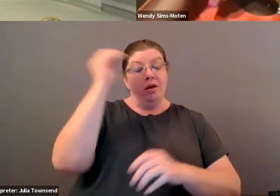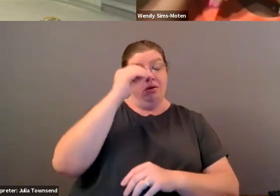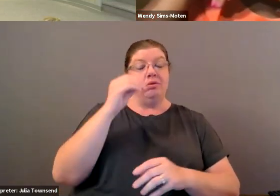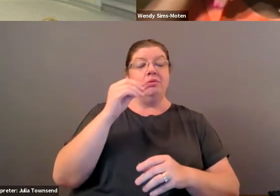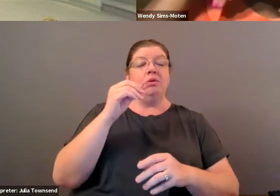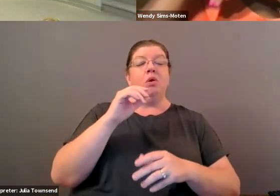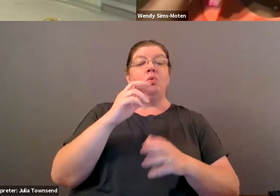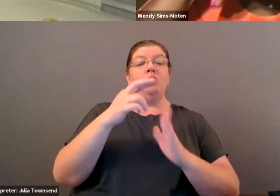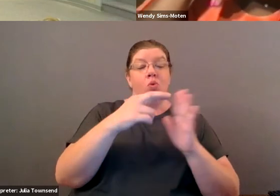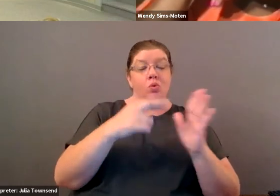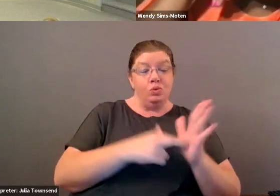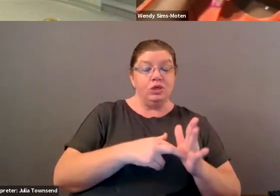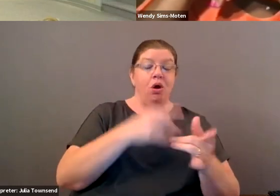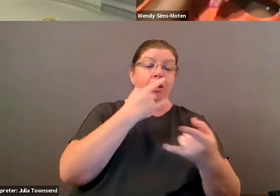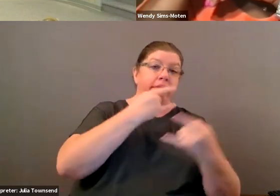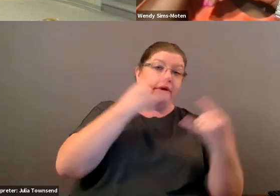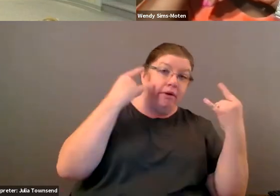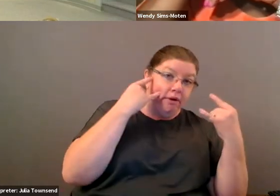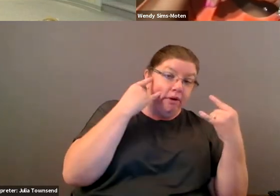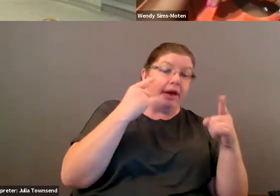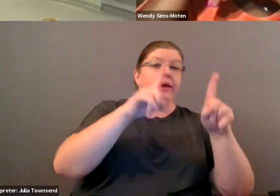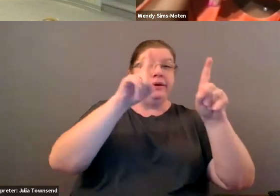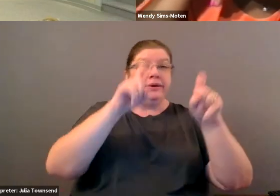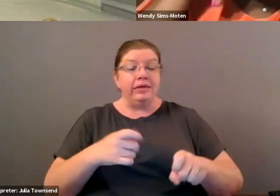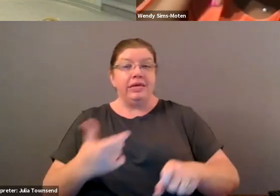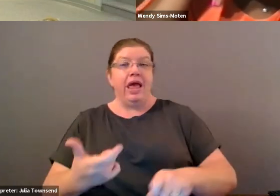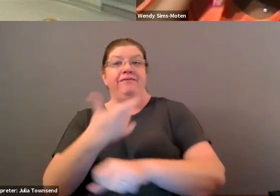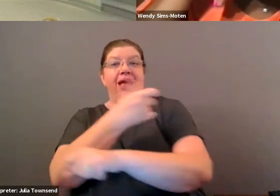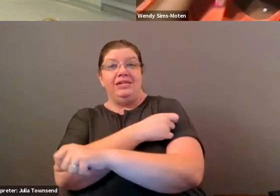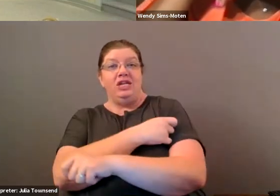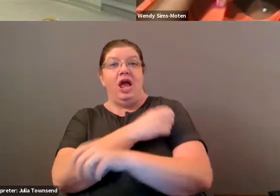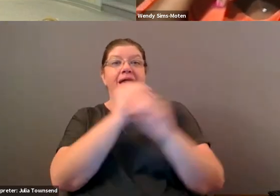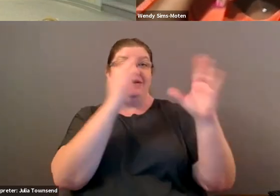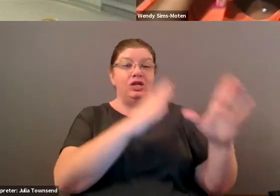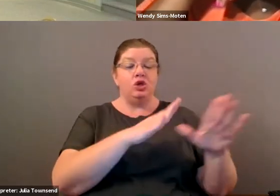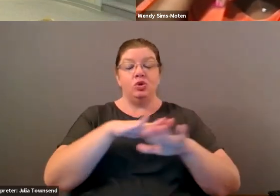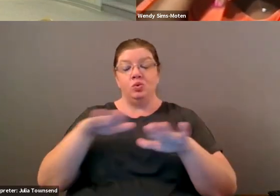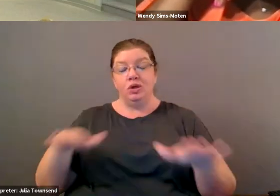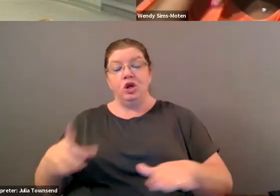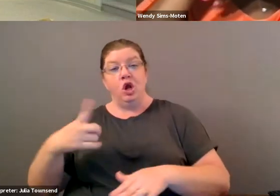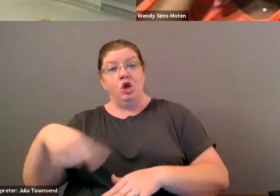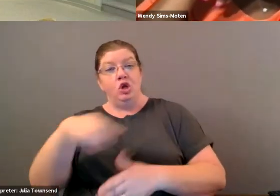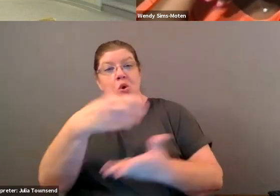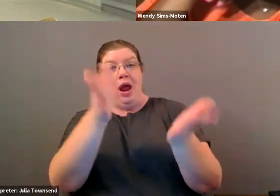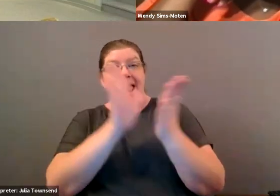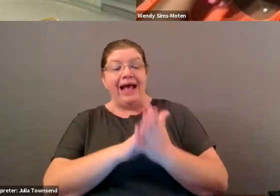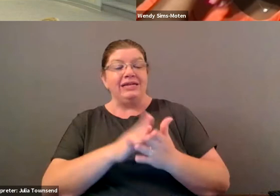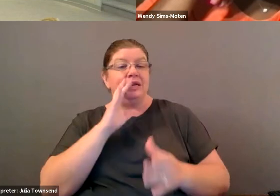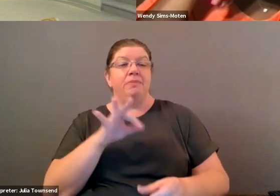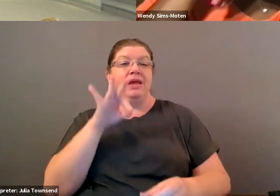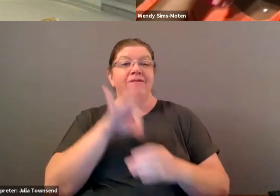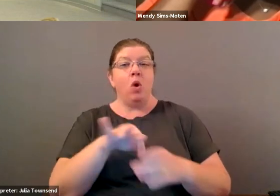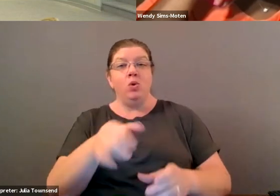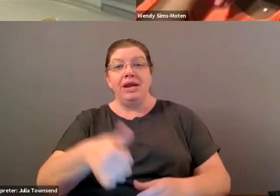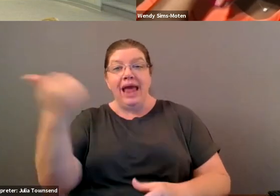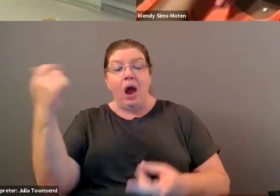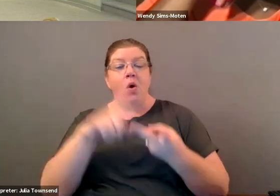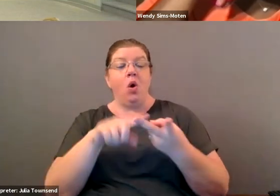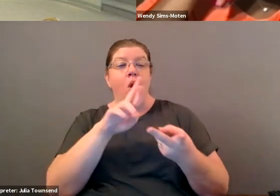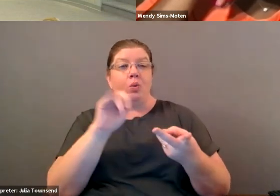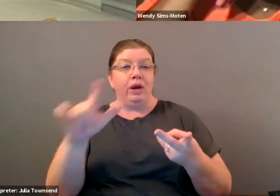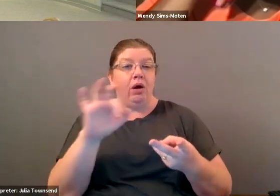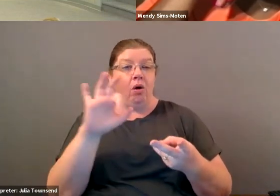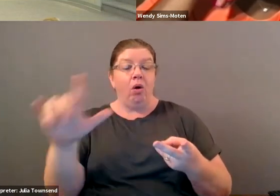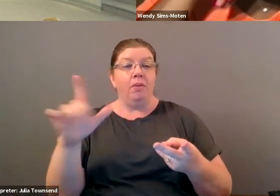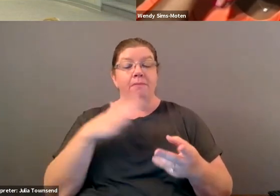quote, vaccinations of teachers and children, you are asking to be voted out or recalled by the people. My children